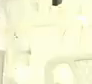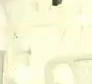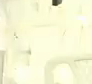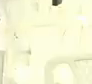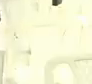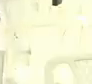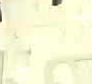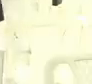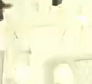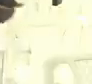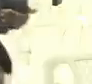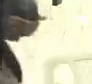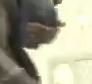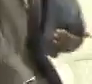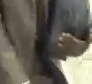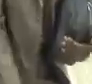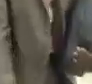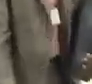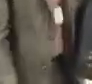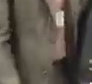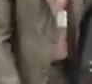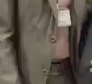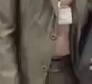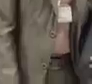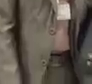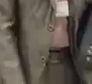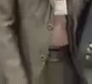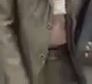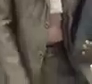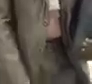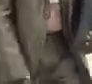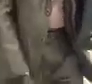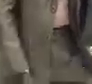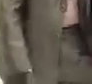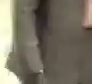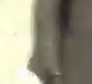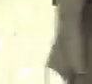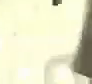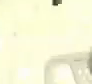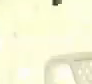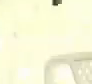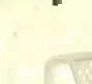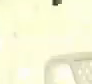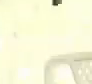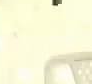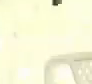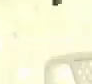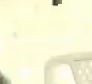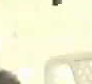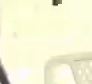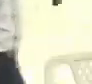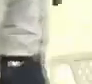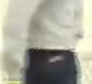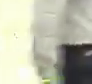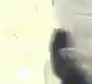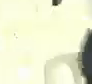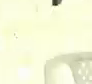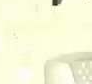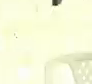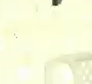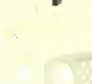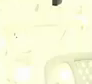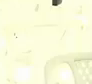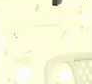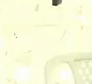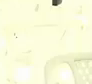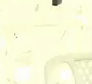life will never be the same. Every sphere of your life, the Lord will breathe on you in the name of Jesus. Thank you all so much for joining us for